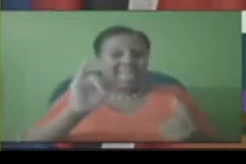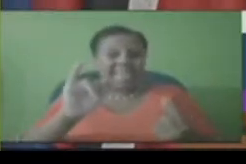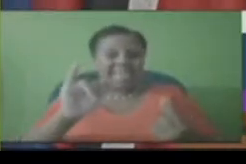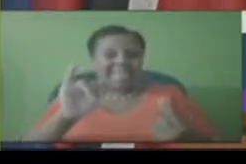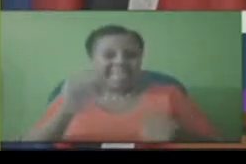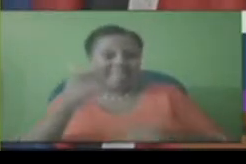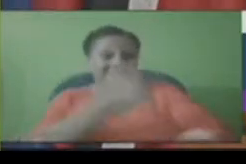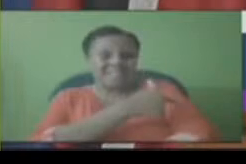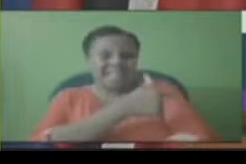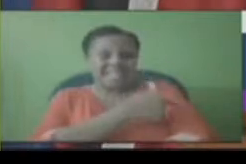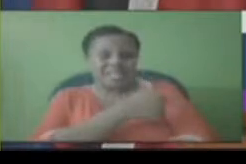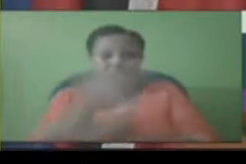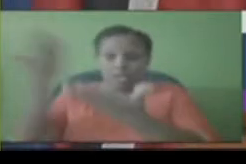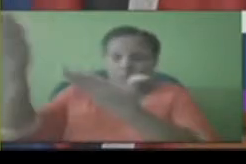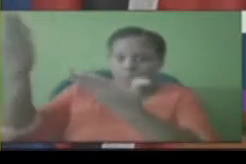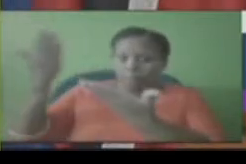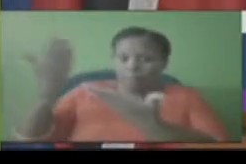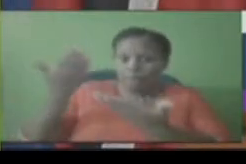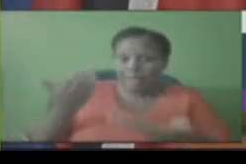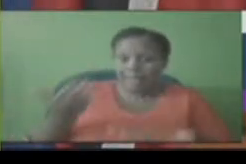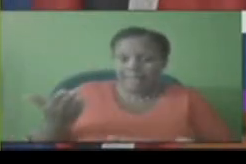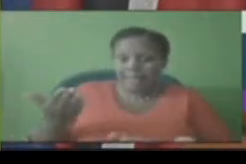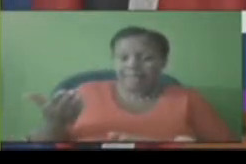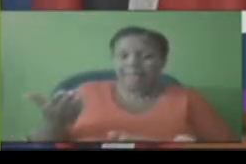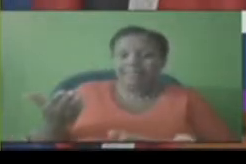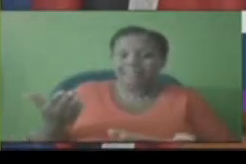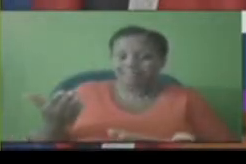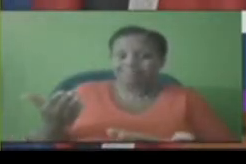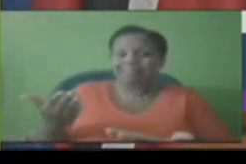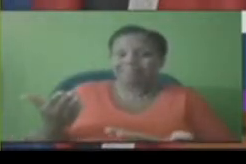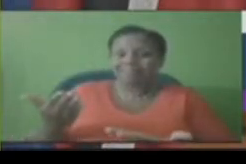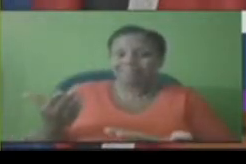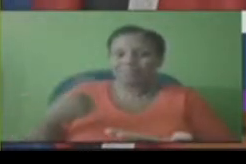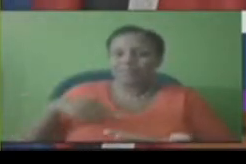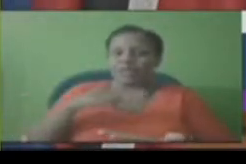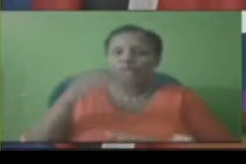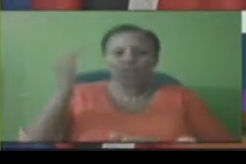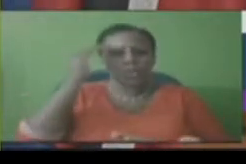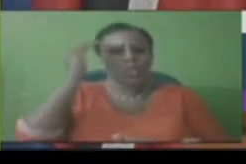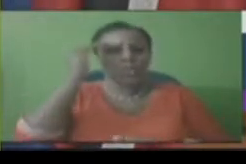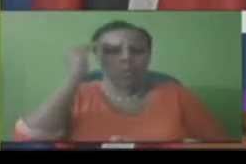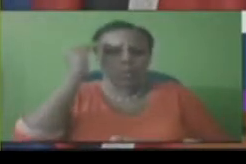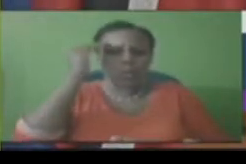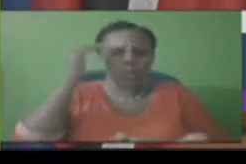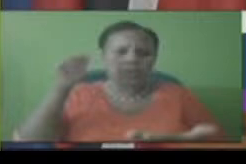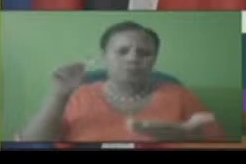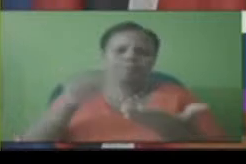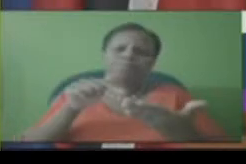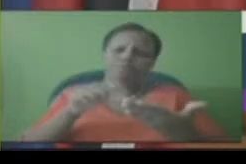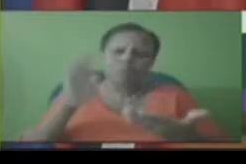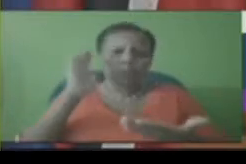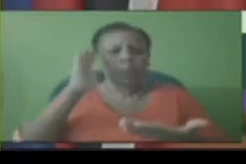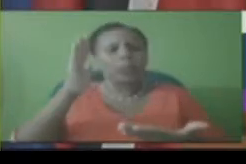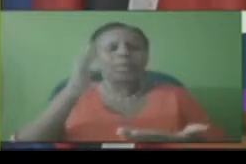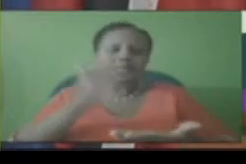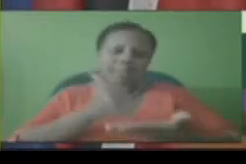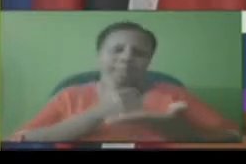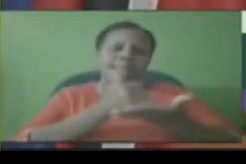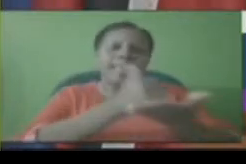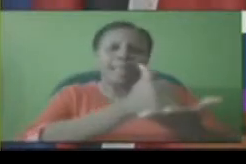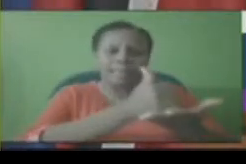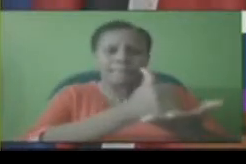is, we know that it will reduce mortality, that number that I just spoke about,